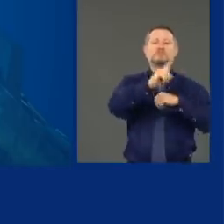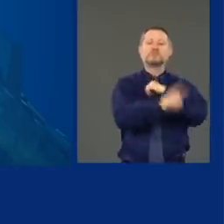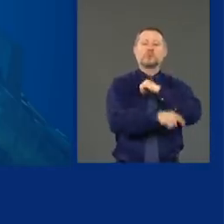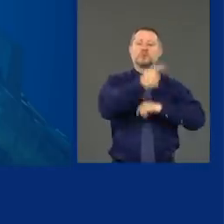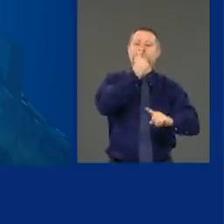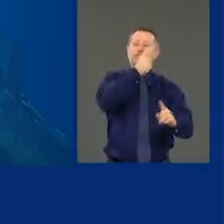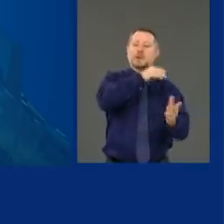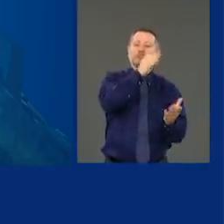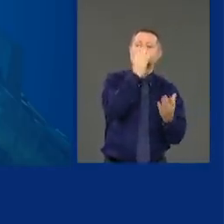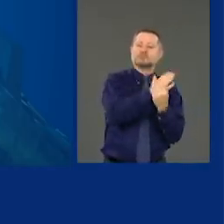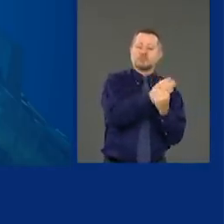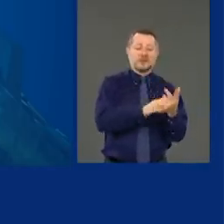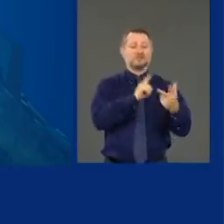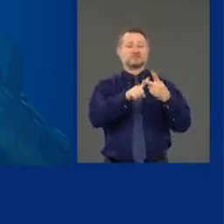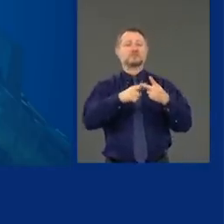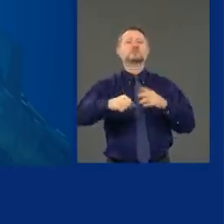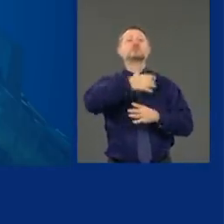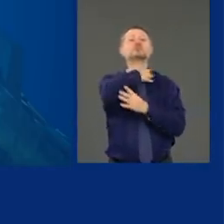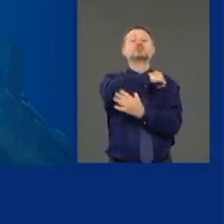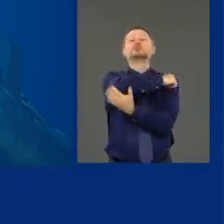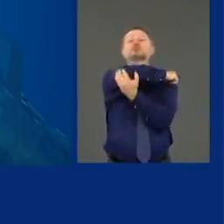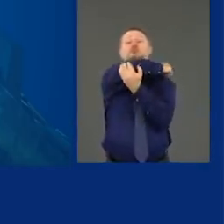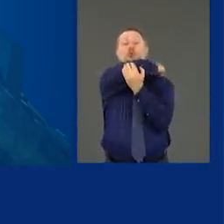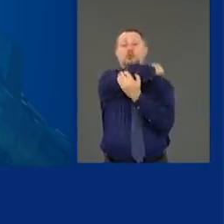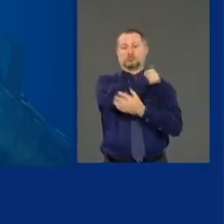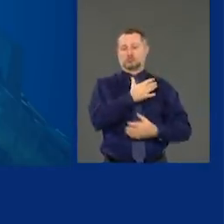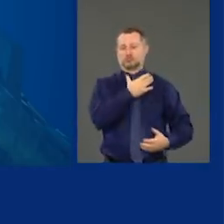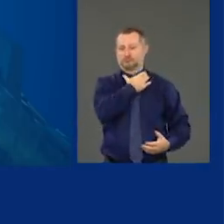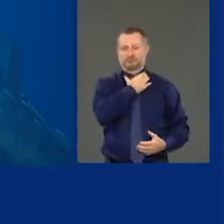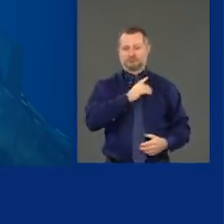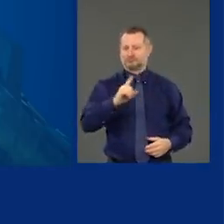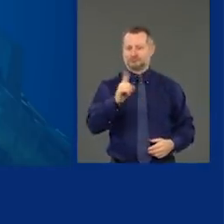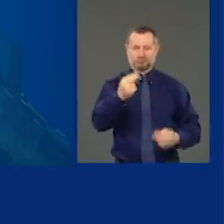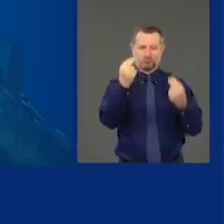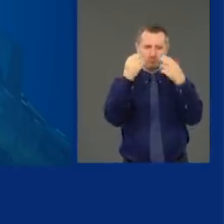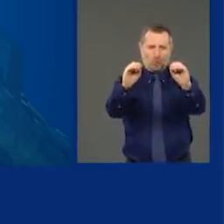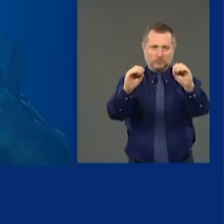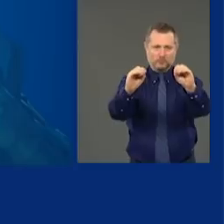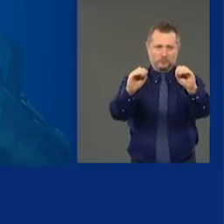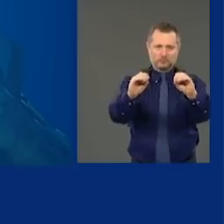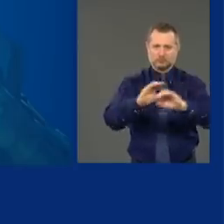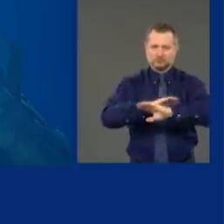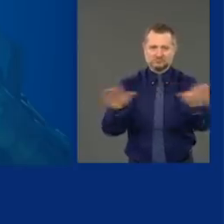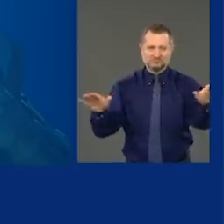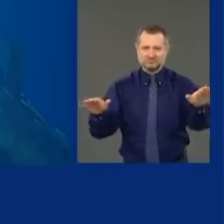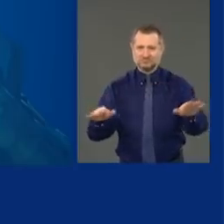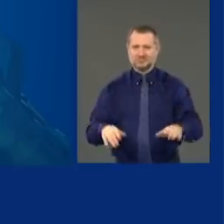No chokeholds. No chokeholds. How many times do you have to learn the same lesson?